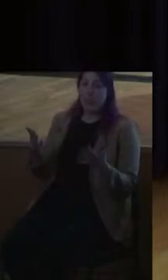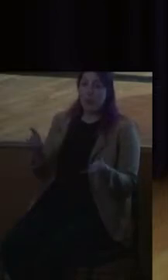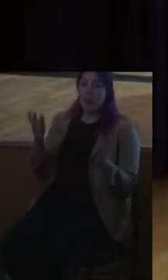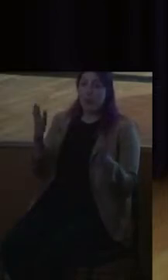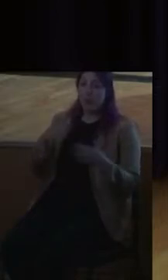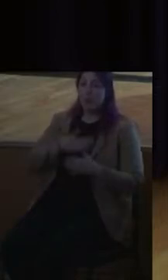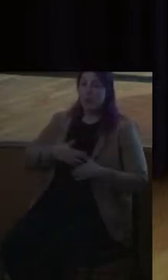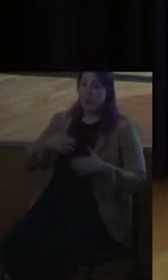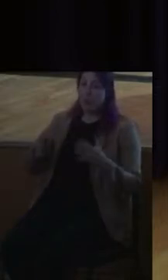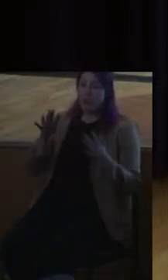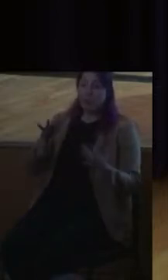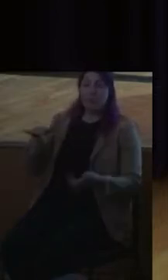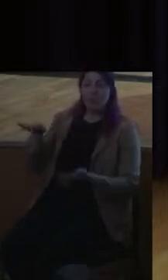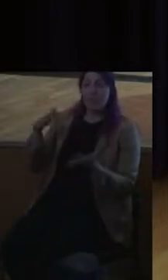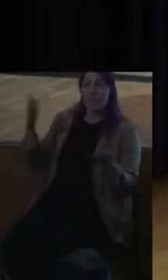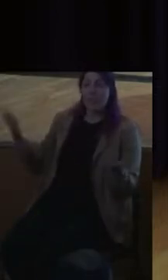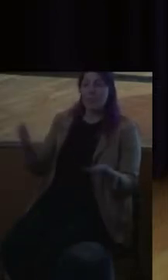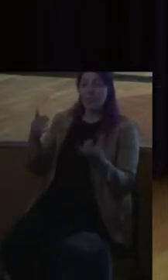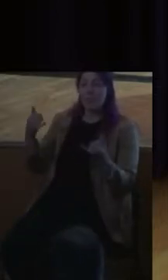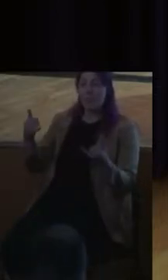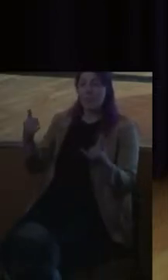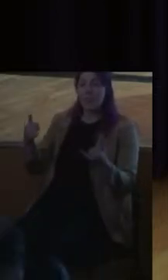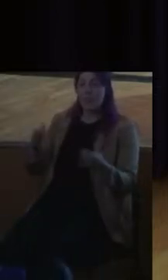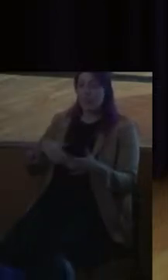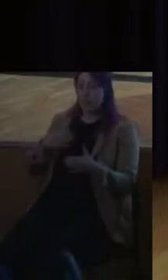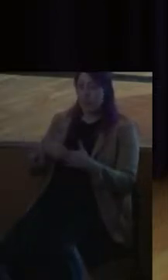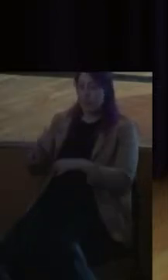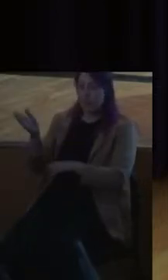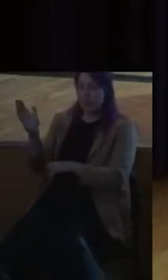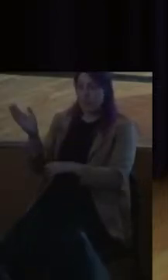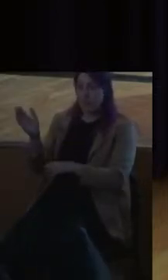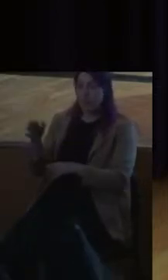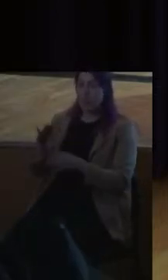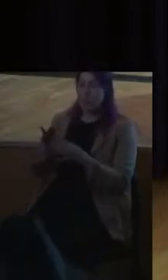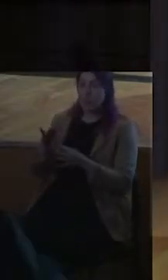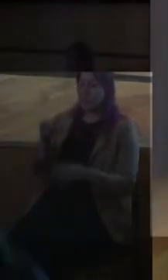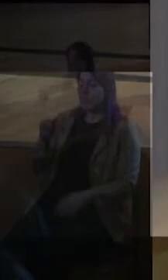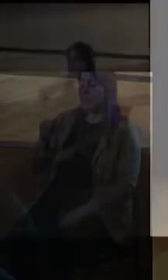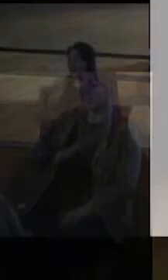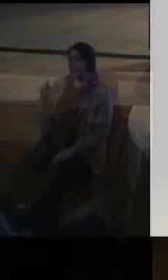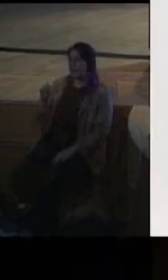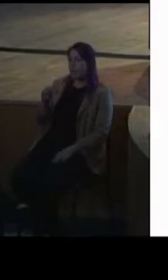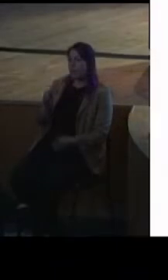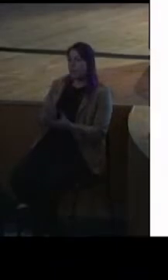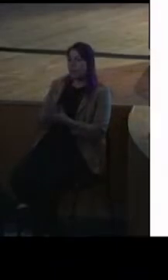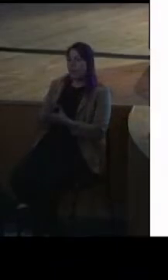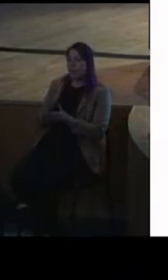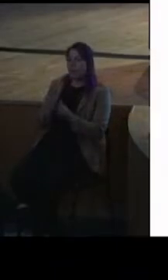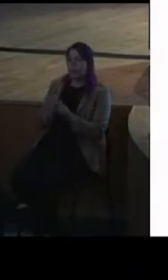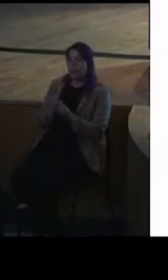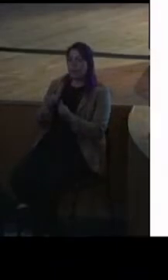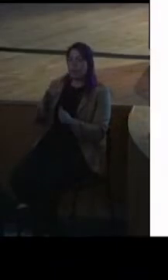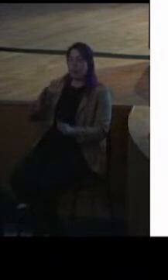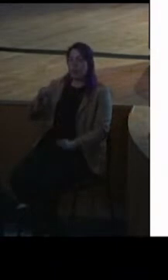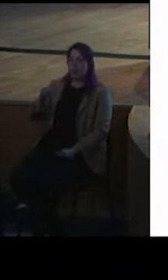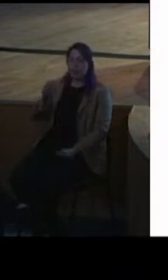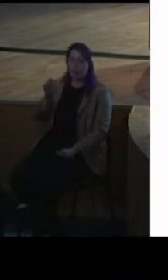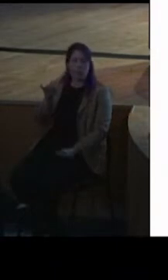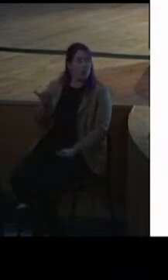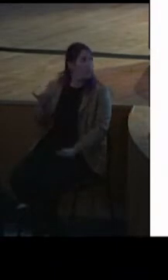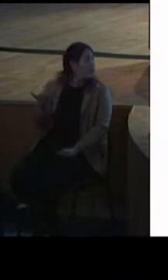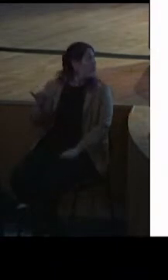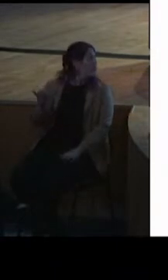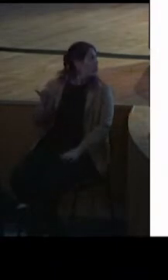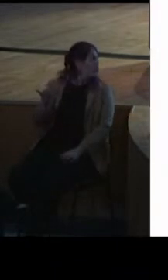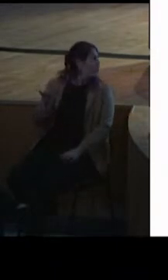visit, and we are going to be going into Sacred is the Taro Plant with Joey Palupe and Makuit Perry. They're going to